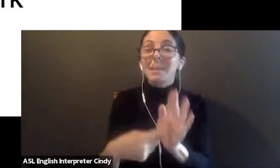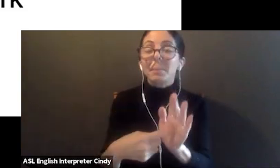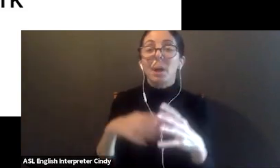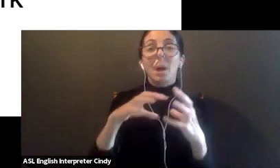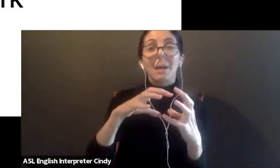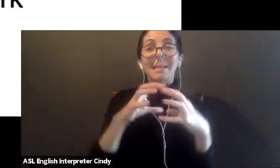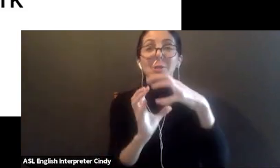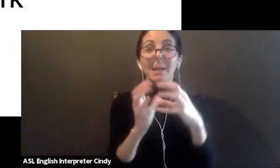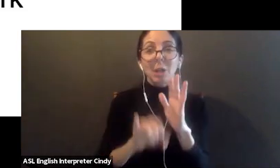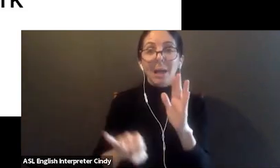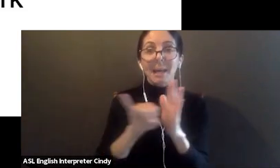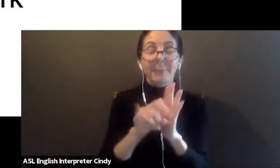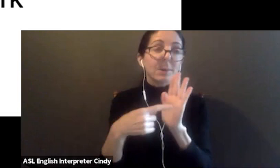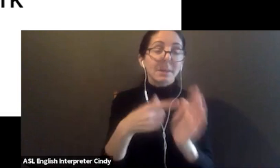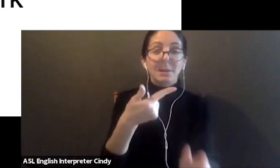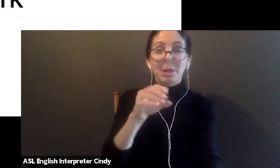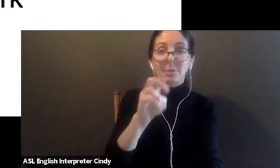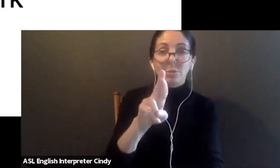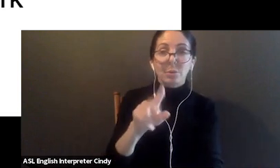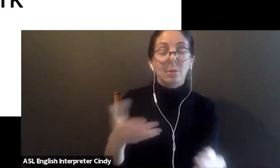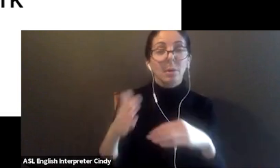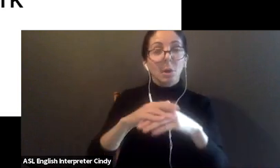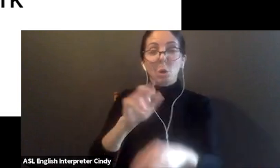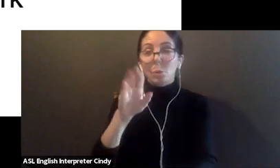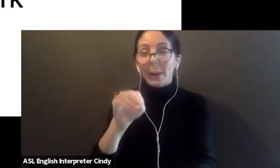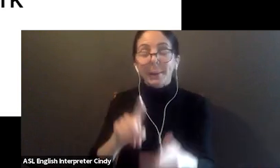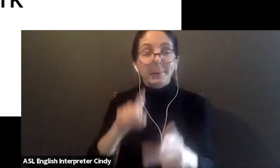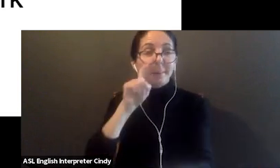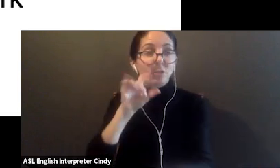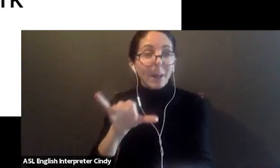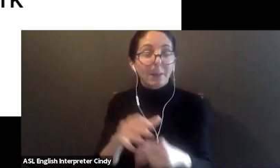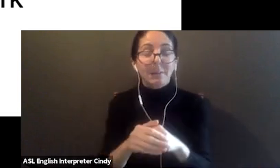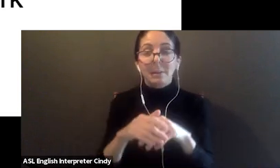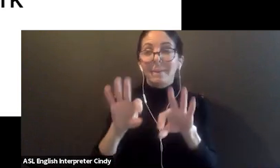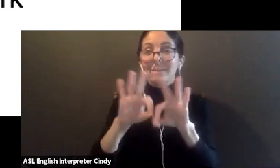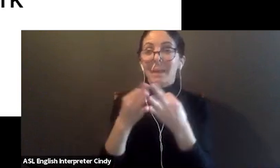intersectional identities including gender, race, sexuality, and family status.